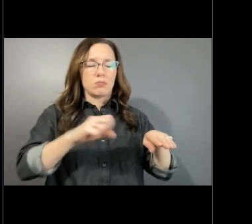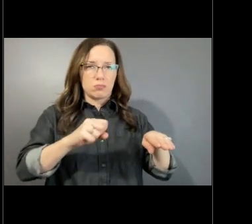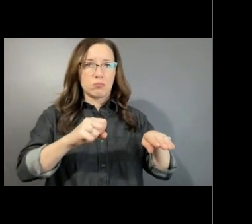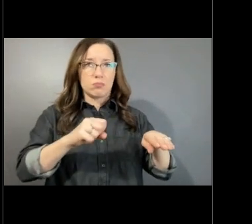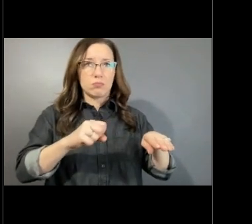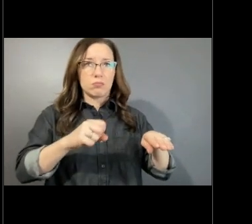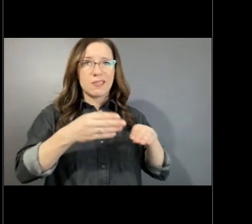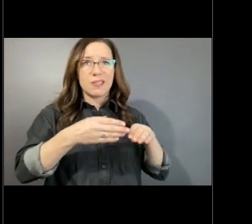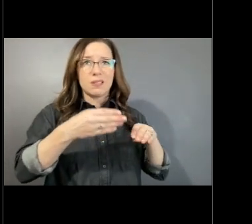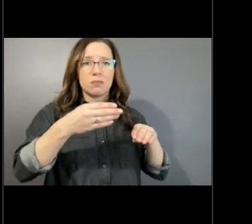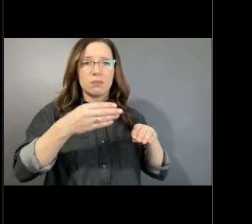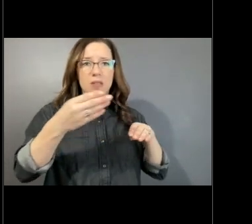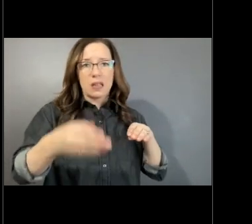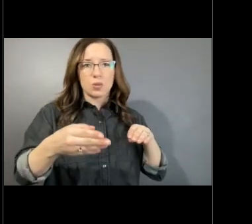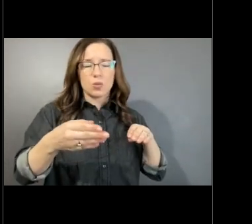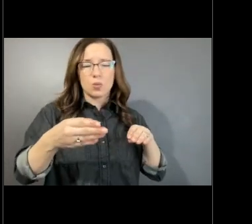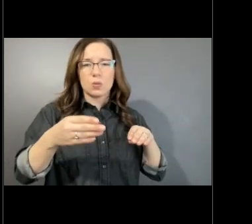to the appliance.